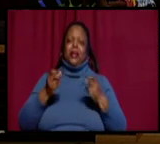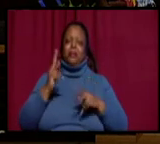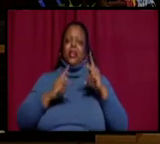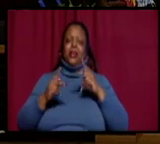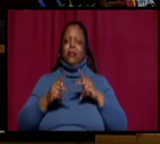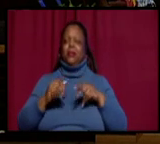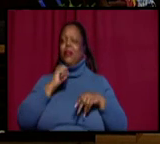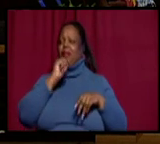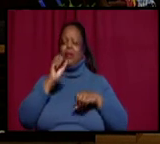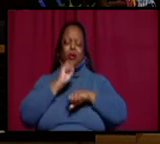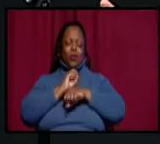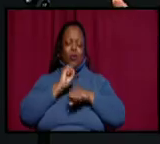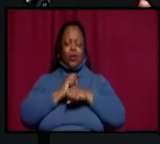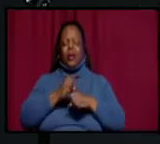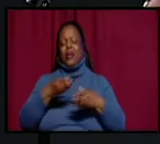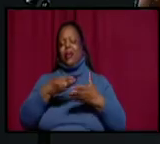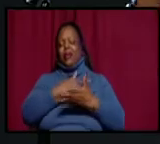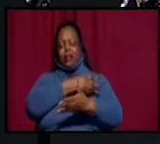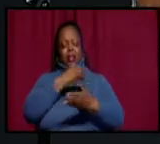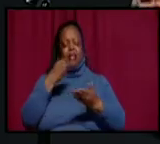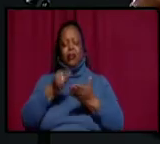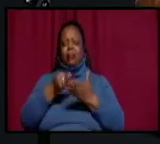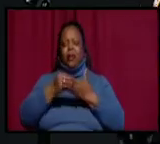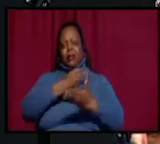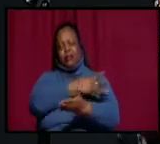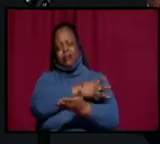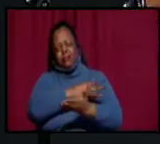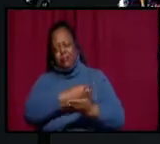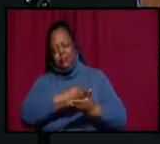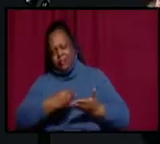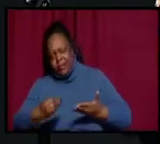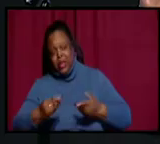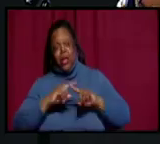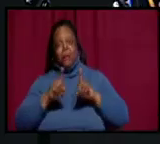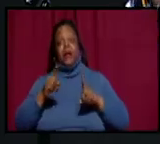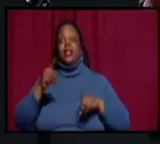They've lost income. But I want you to know